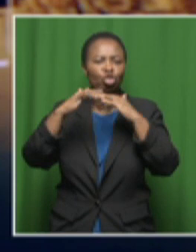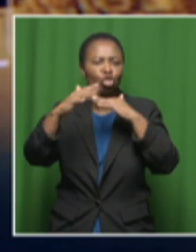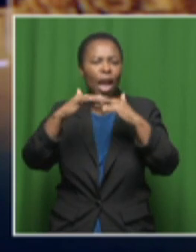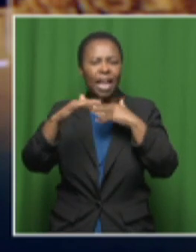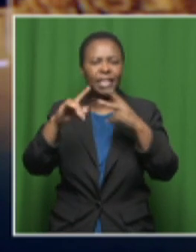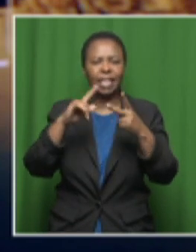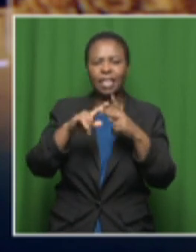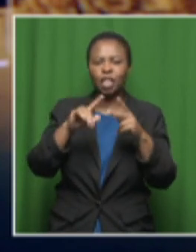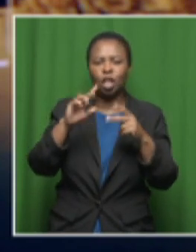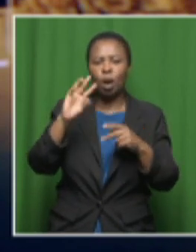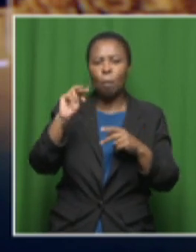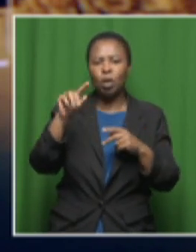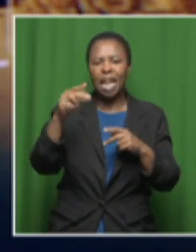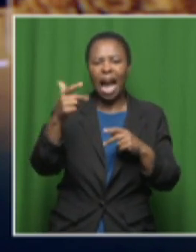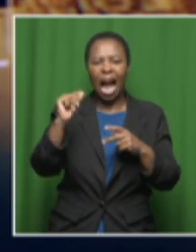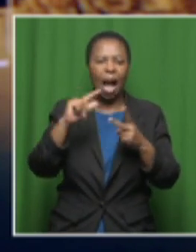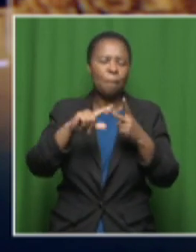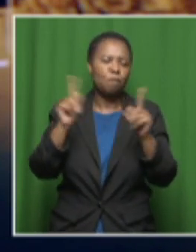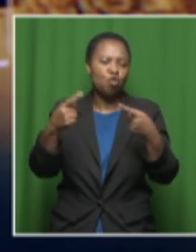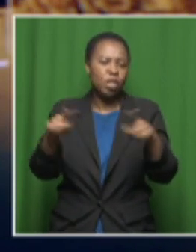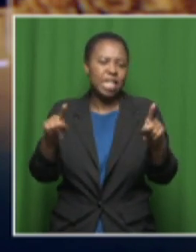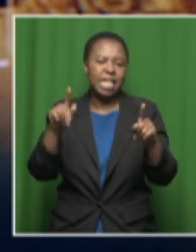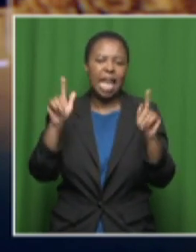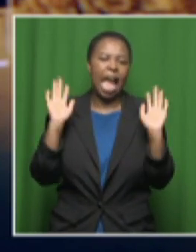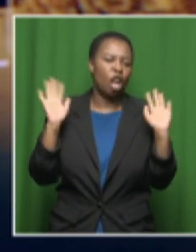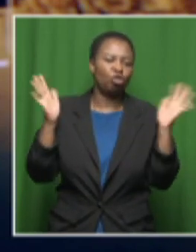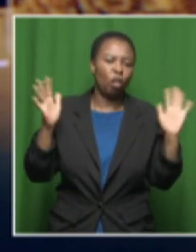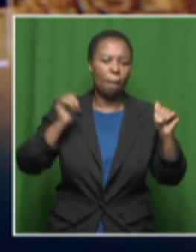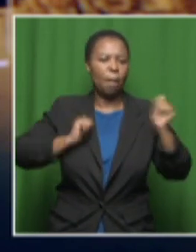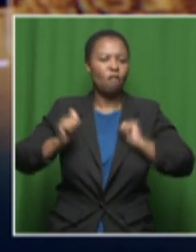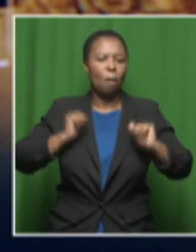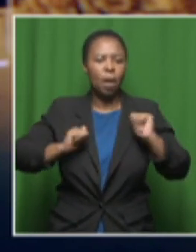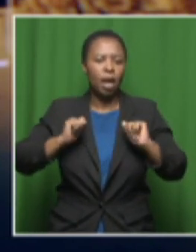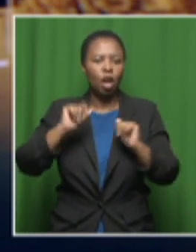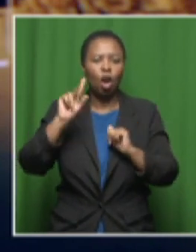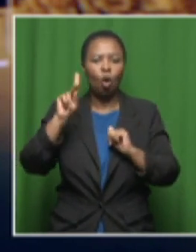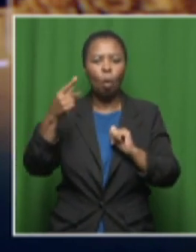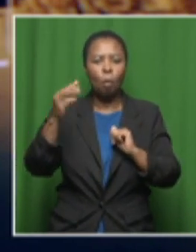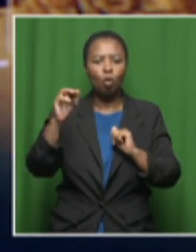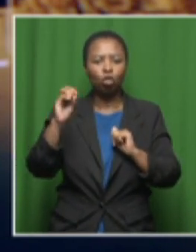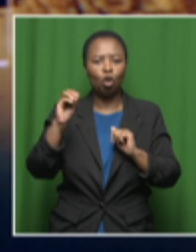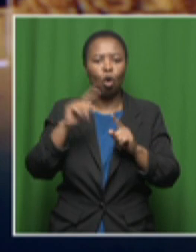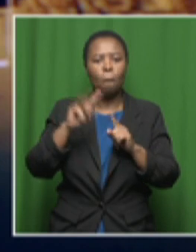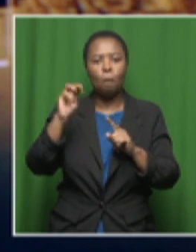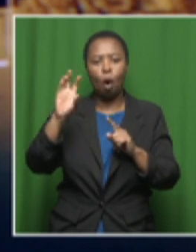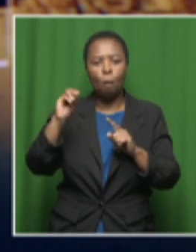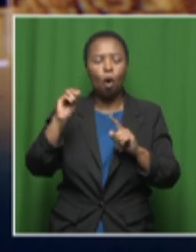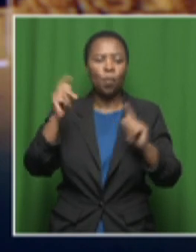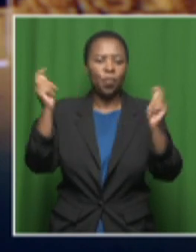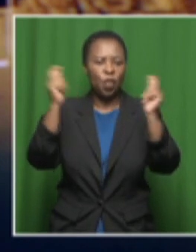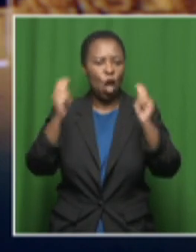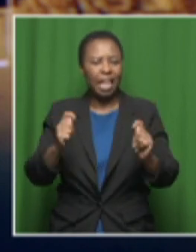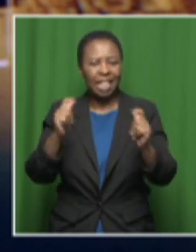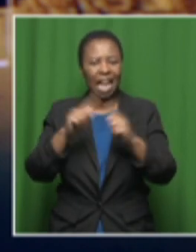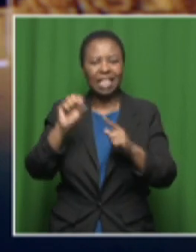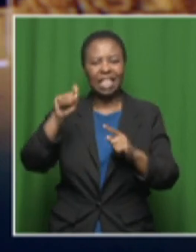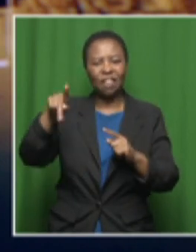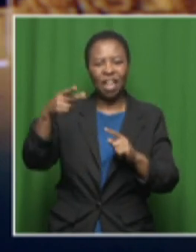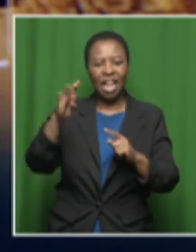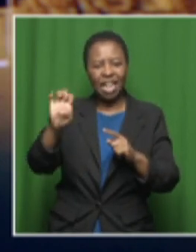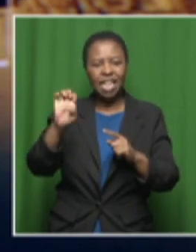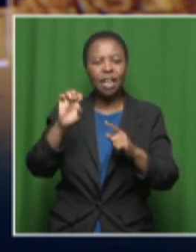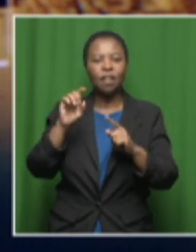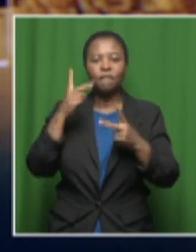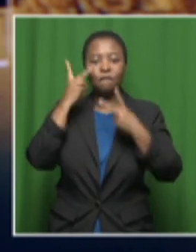Zoe Modiga, music, Angel Ho, performing arts, Kgomotso MoMo Matsunyane, theatre, and Stephané